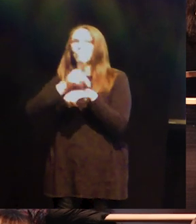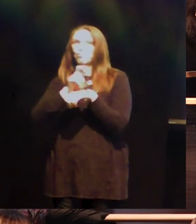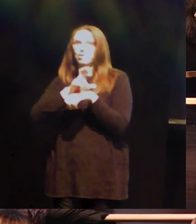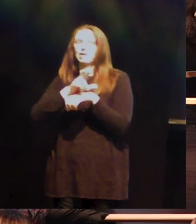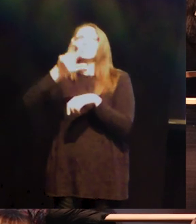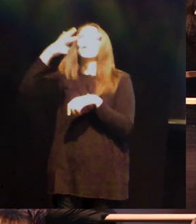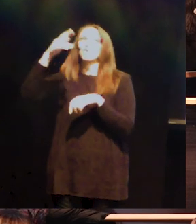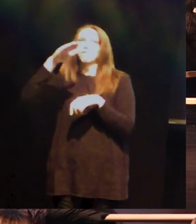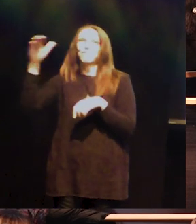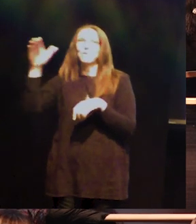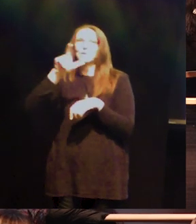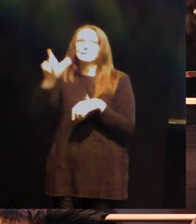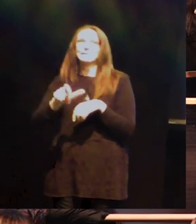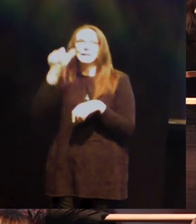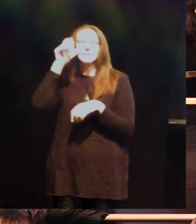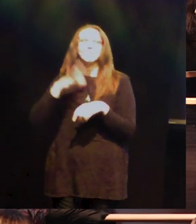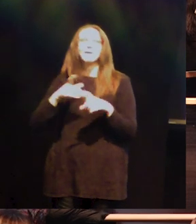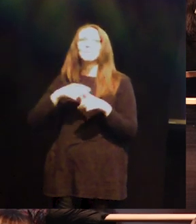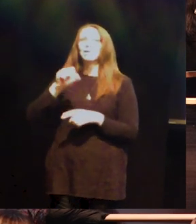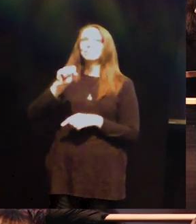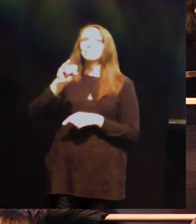Sicily. And so after school,